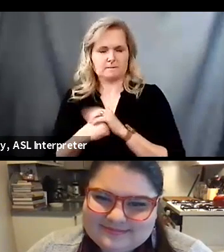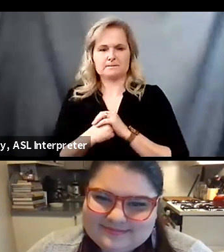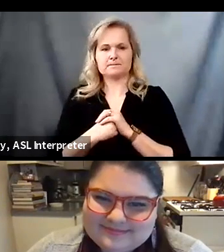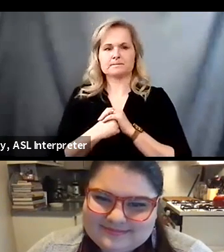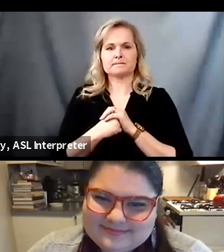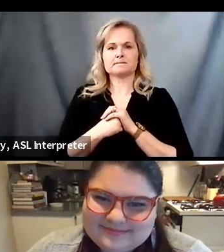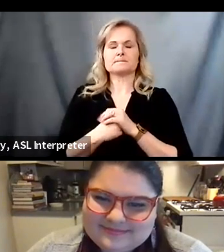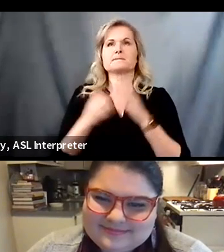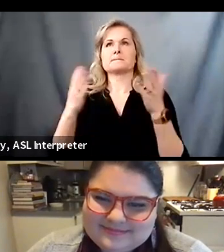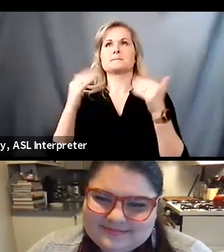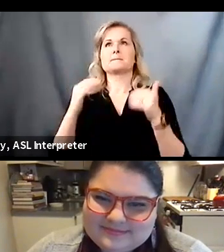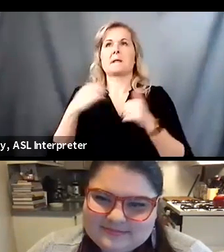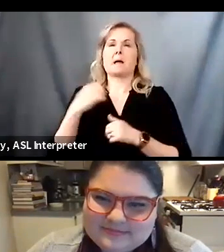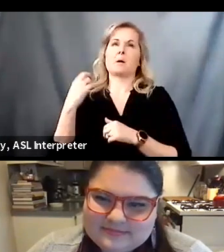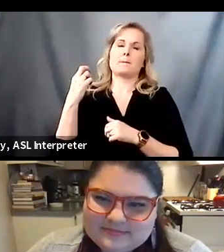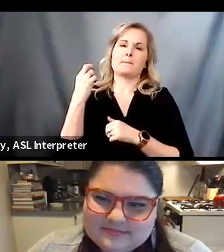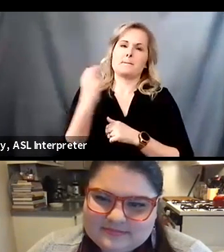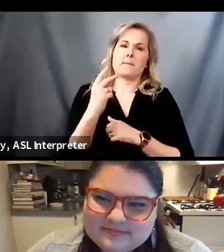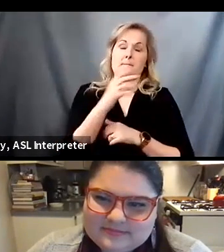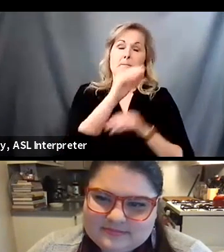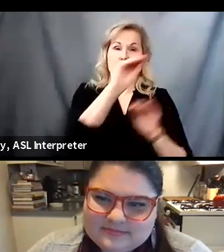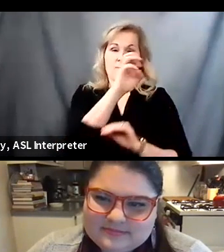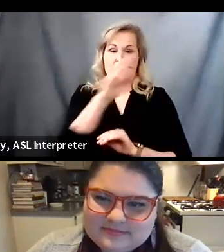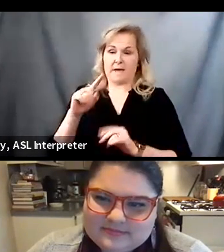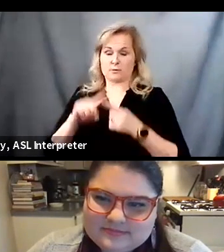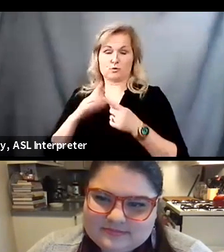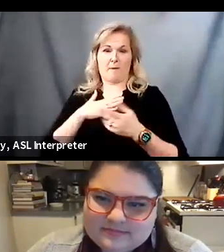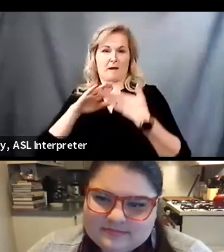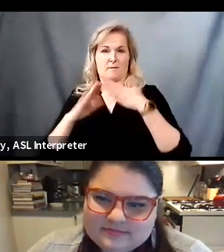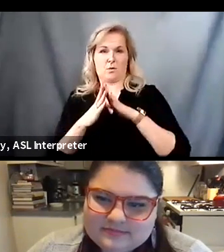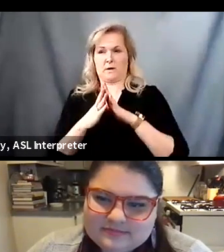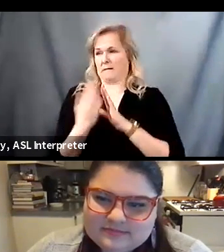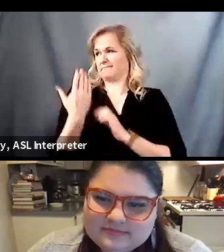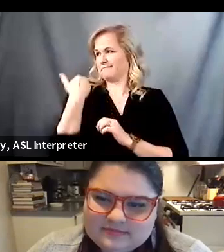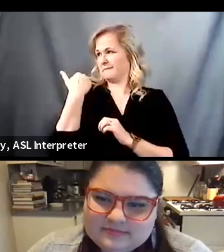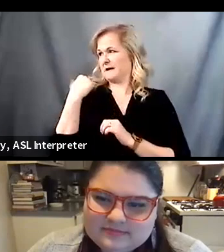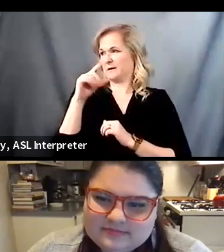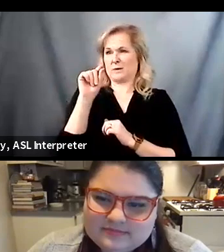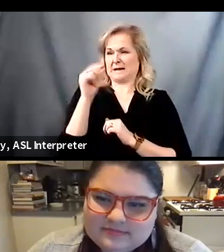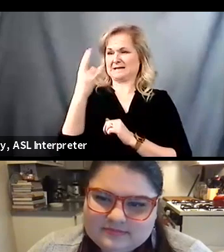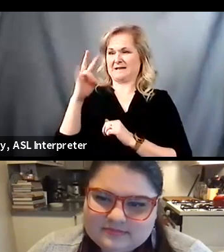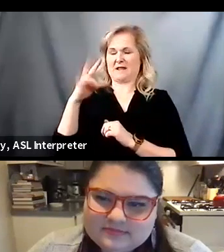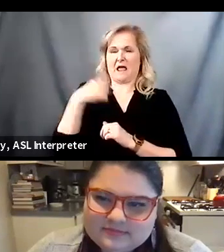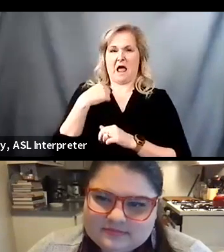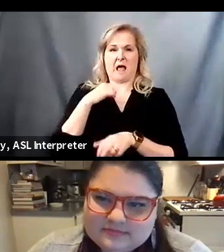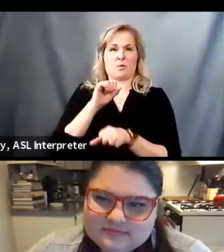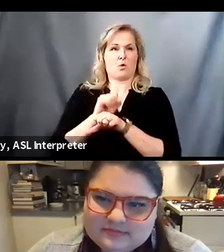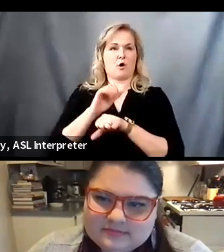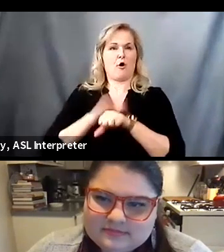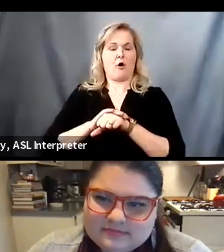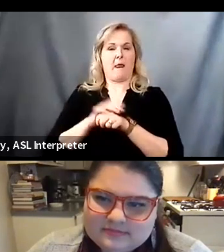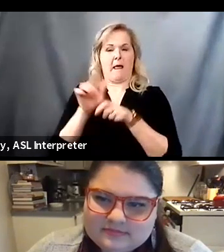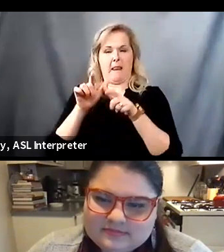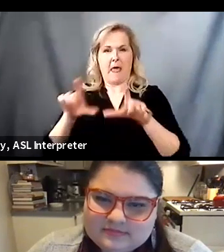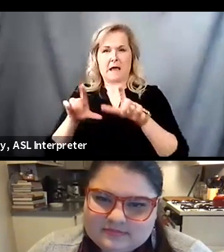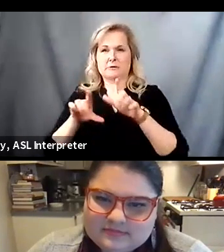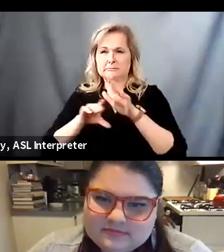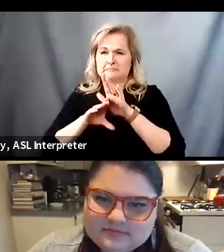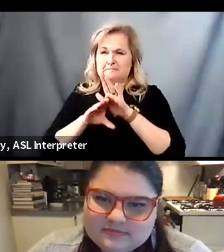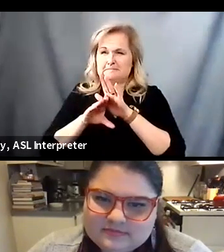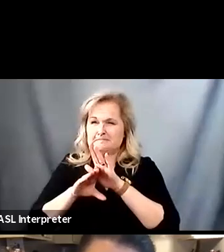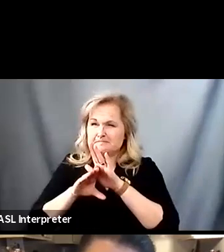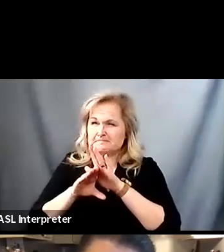And then I moved back to my community in 2017, where I've been working on language revitalization, as well as food